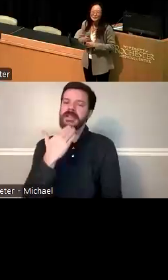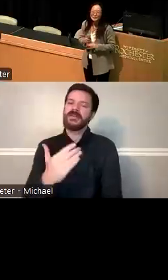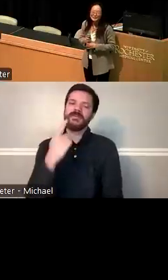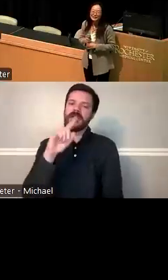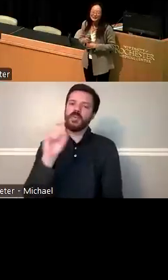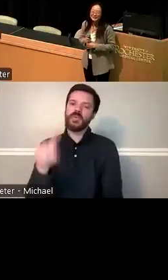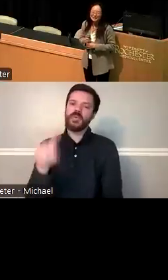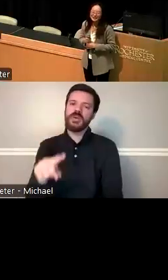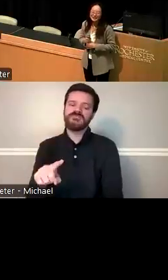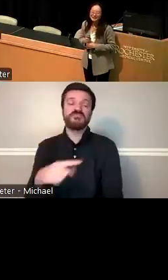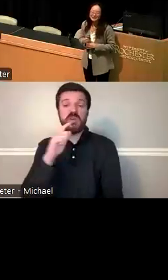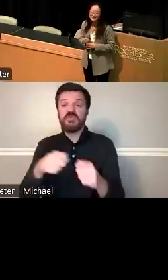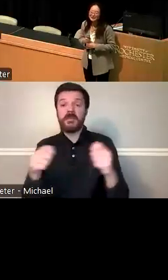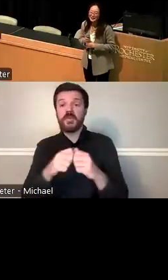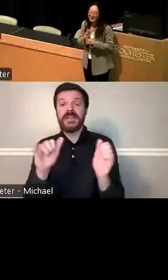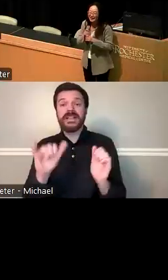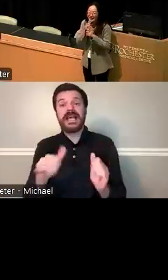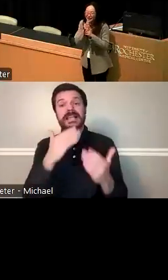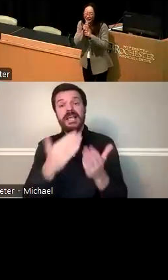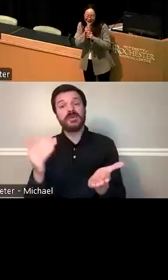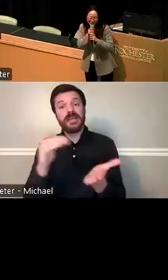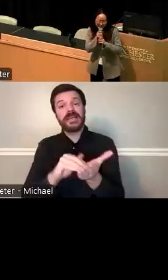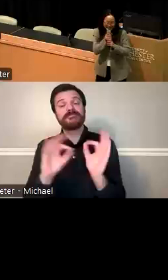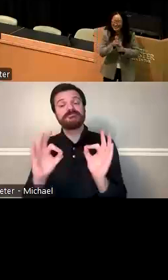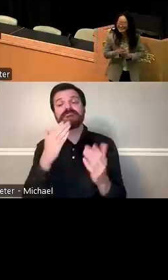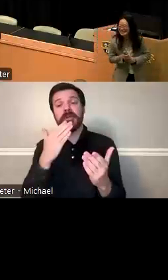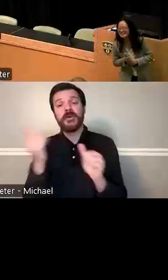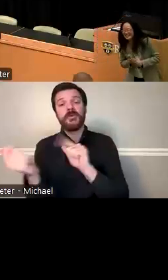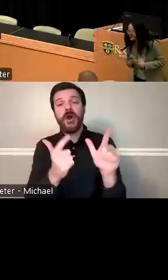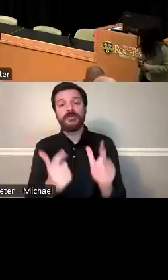I think we'll end on that. So thank you once again. Thank you all so much.